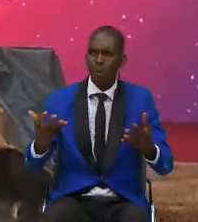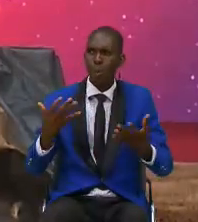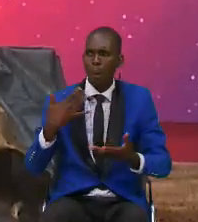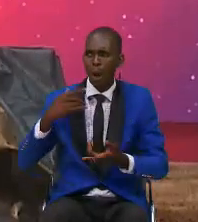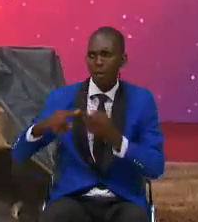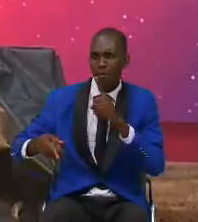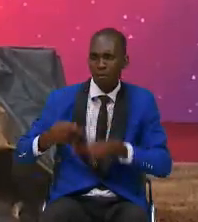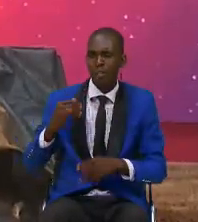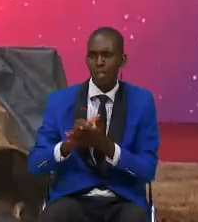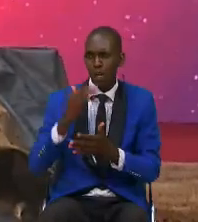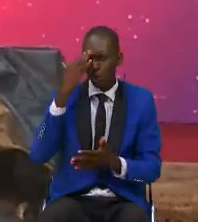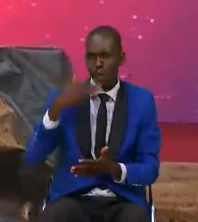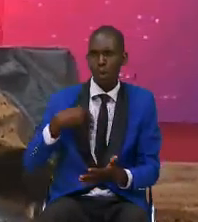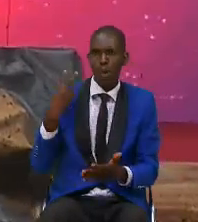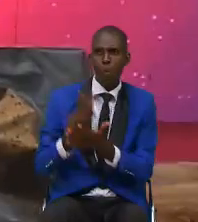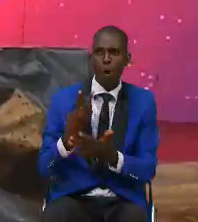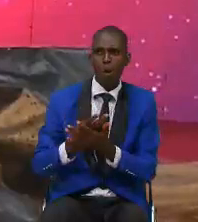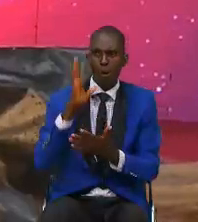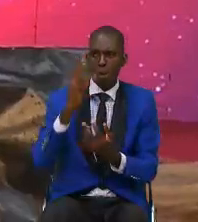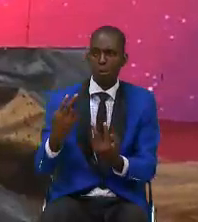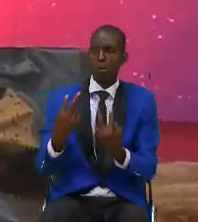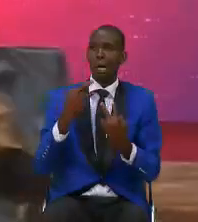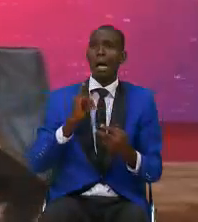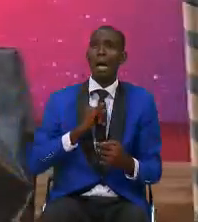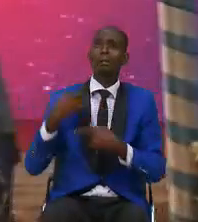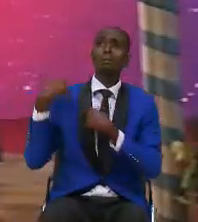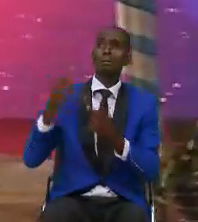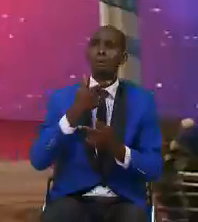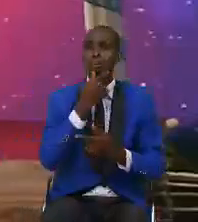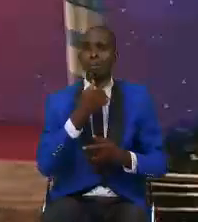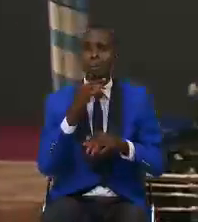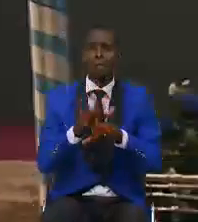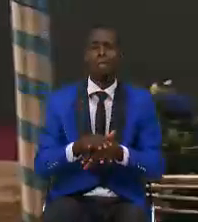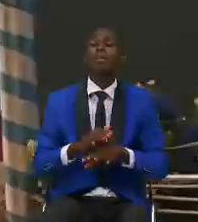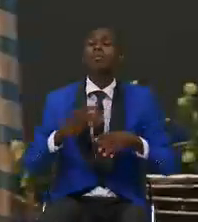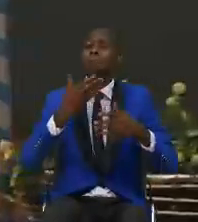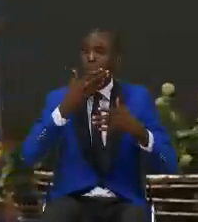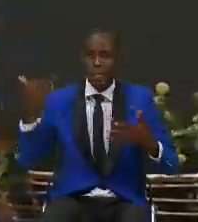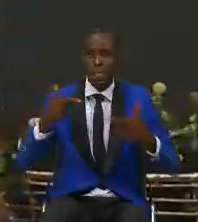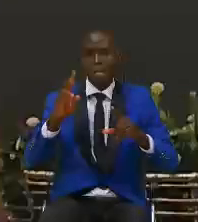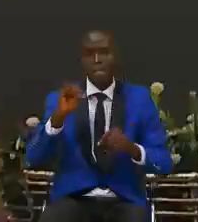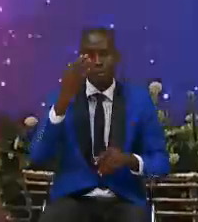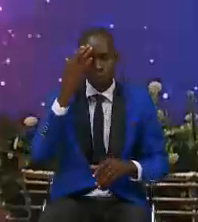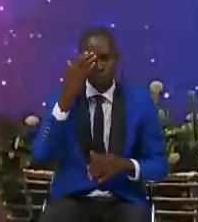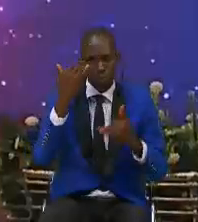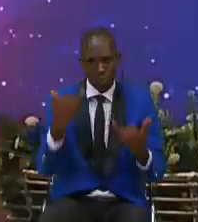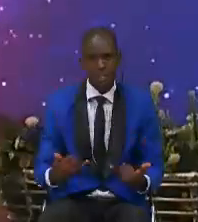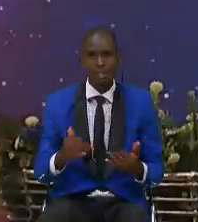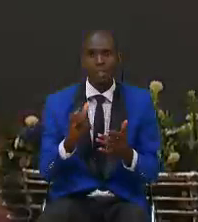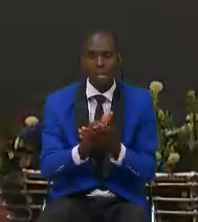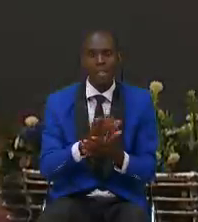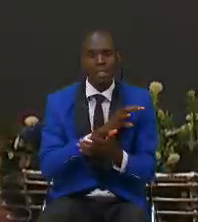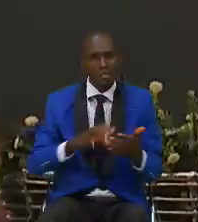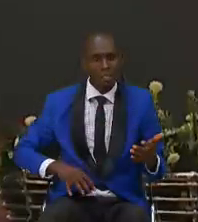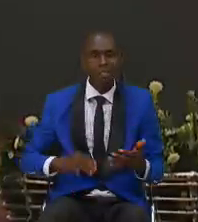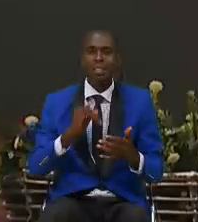your forgiveness. I want your freedom. I want you to set me free now. Wherever you are, raise up your hand. God bless